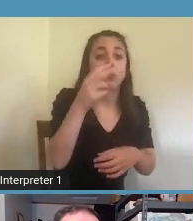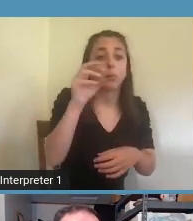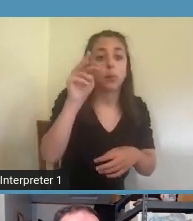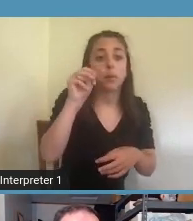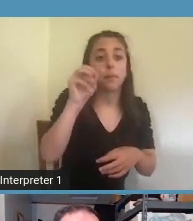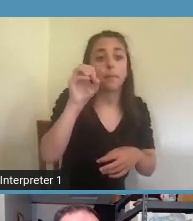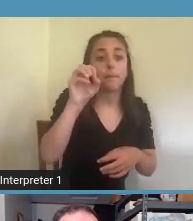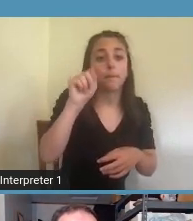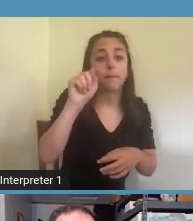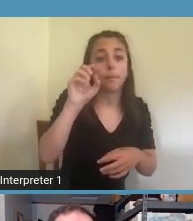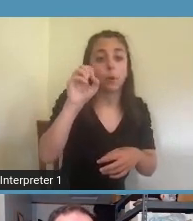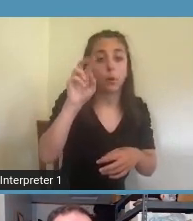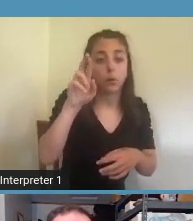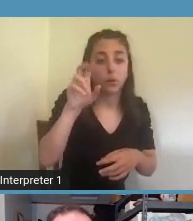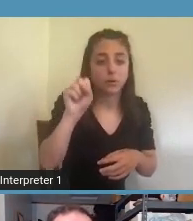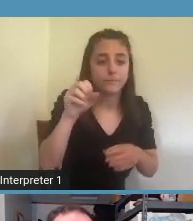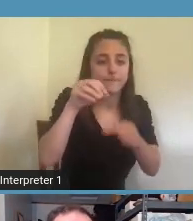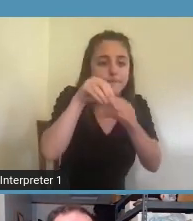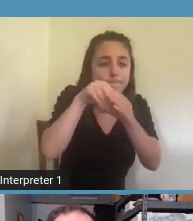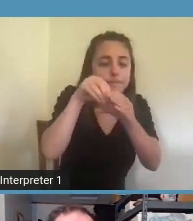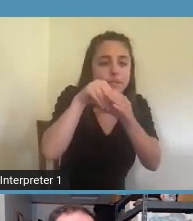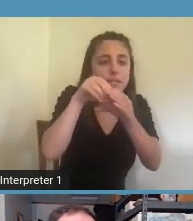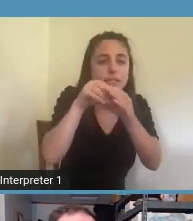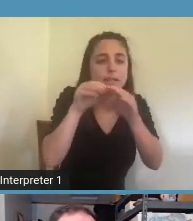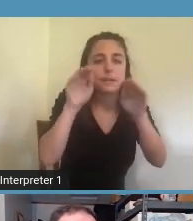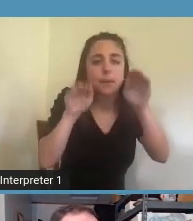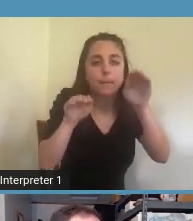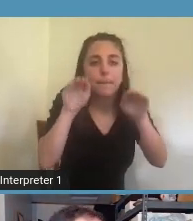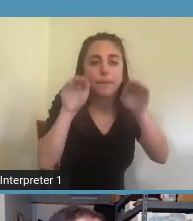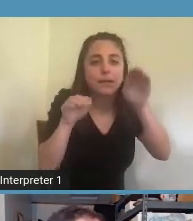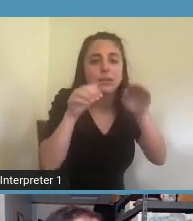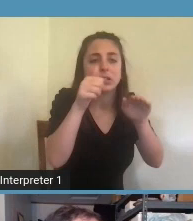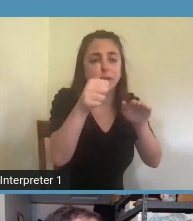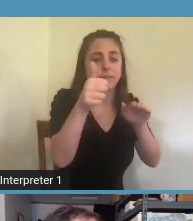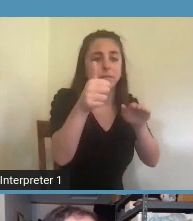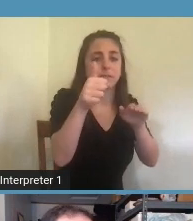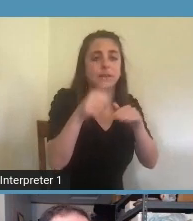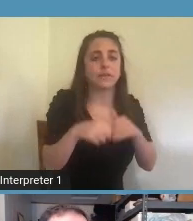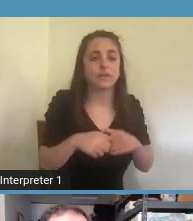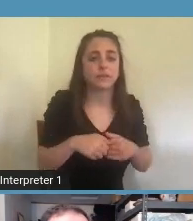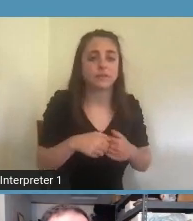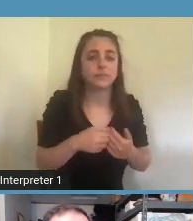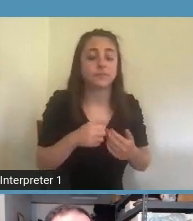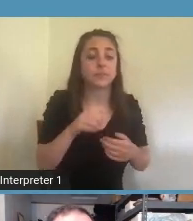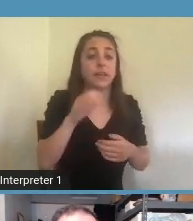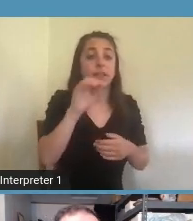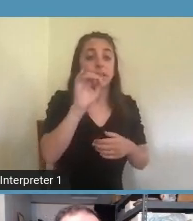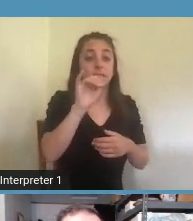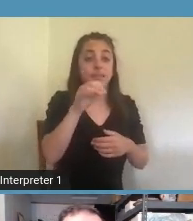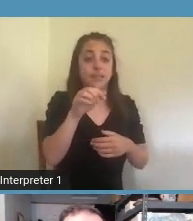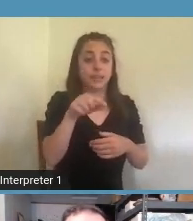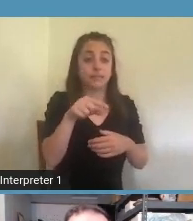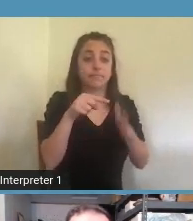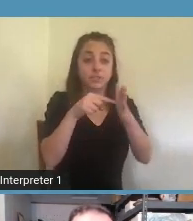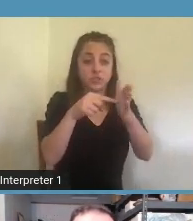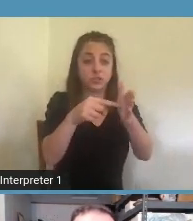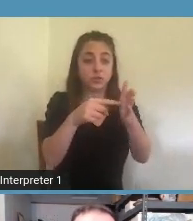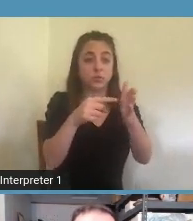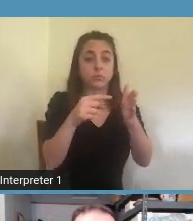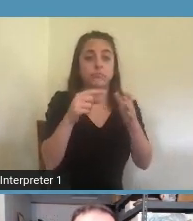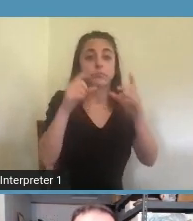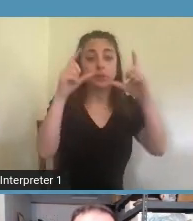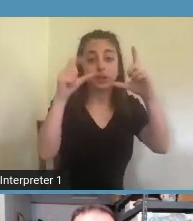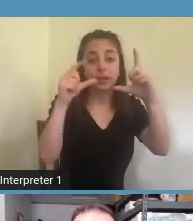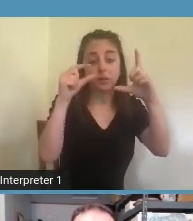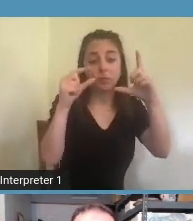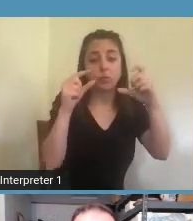inside the gimbal that are all sort of self-balancing. And just like this little camera that we used for